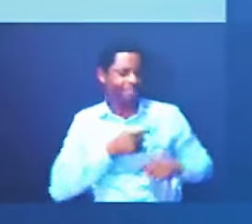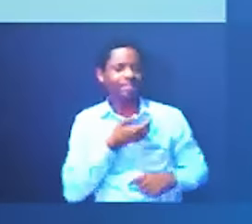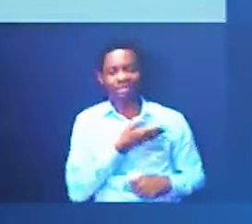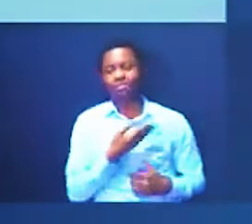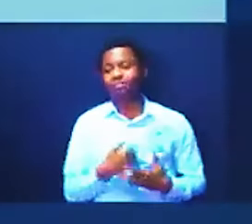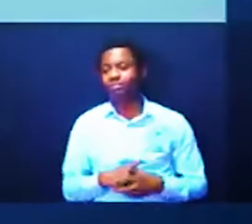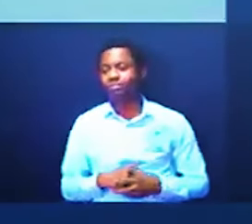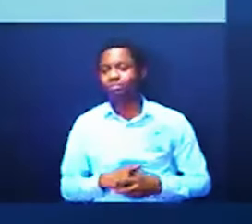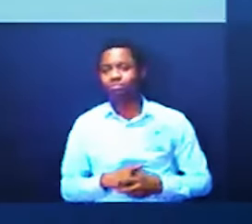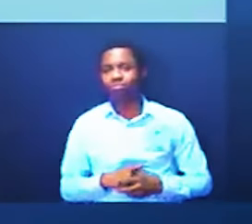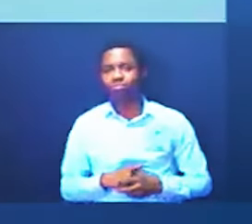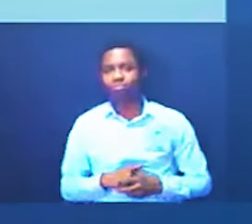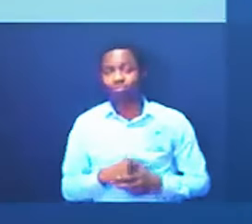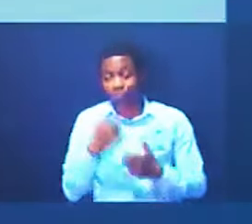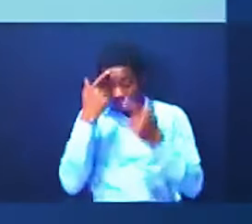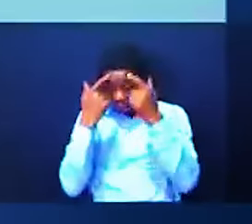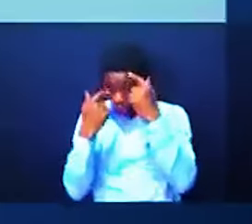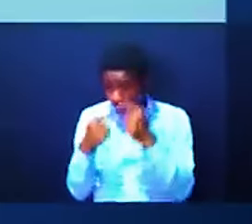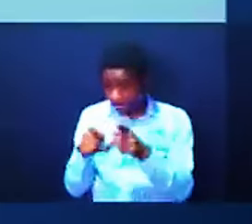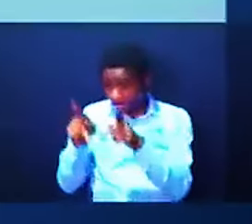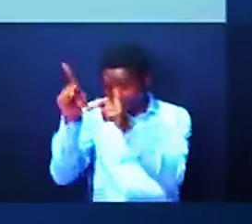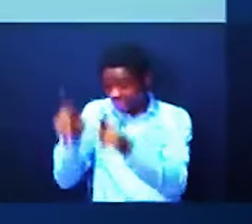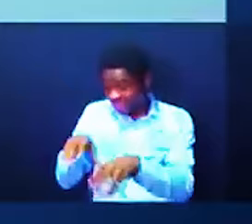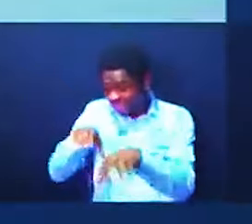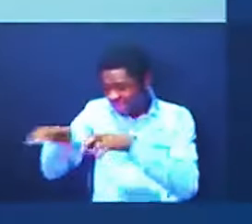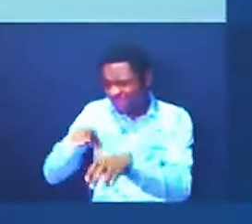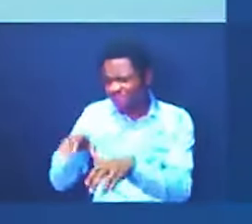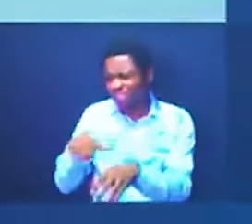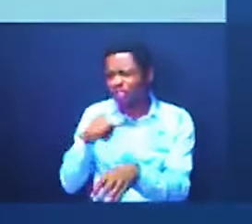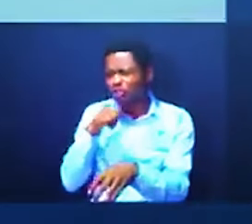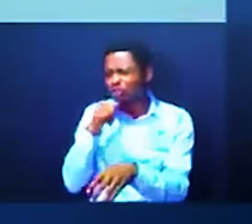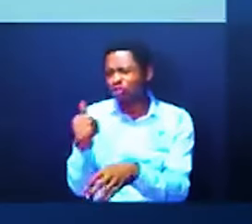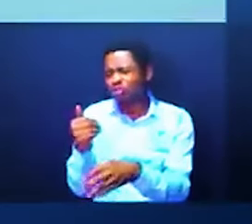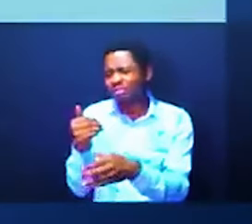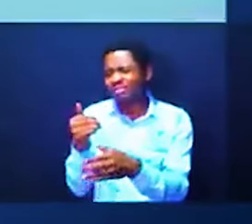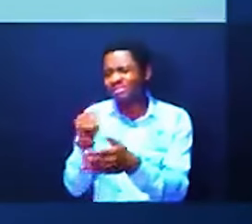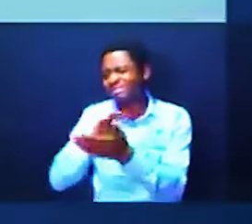such people. So now